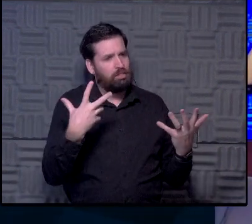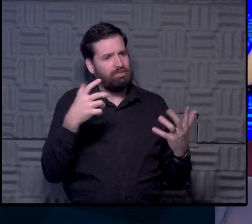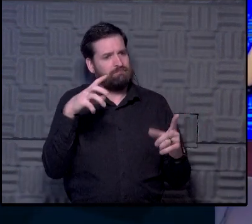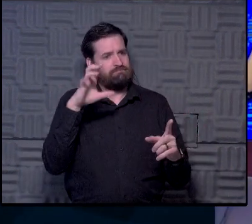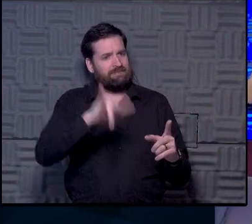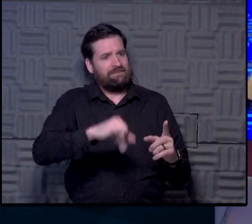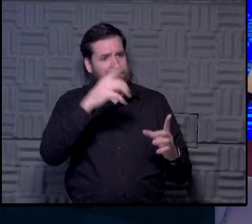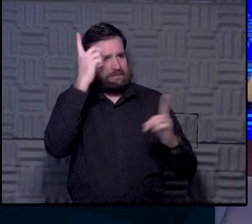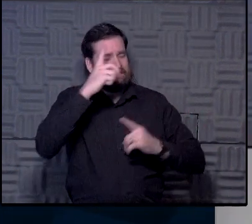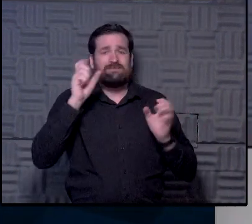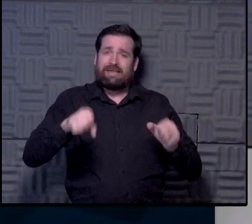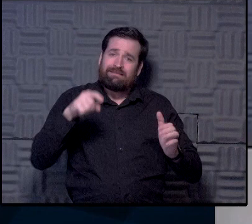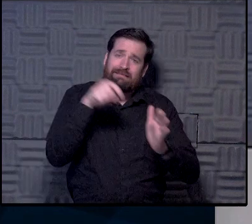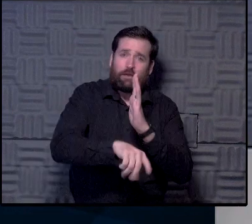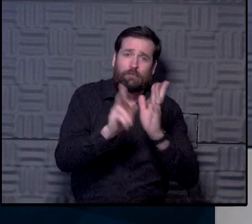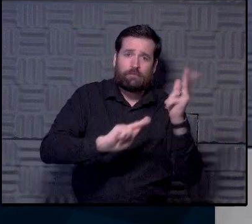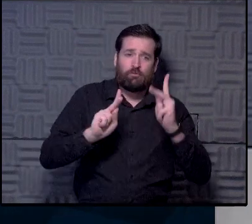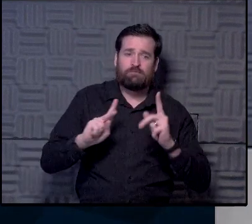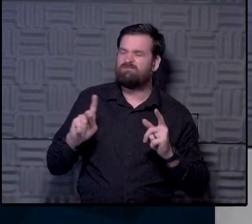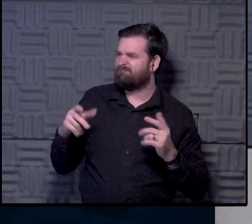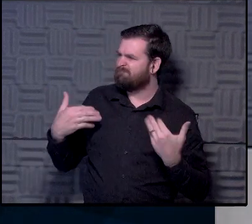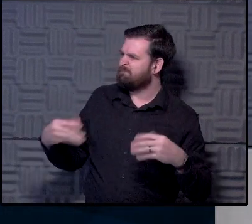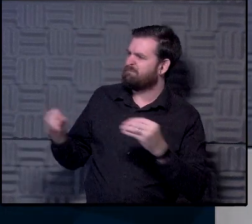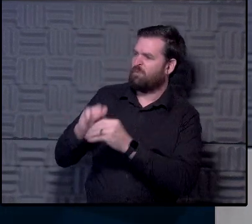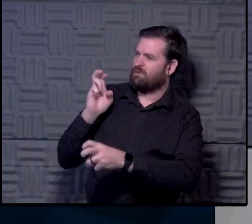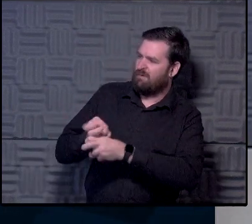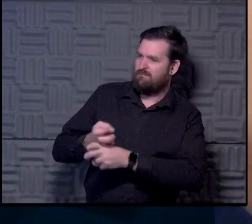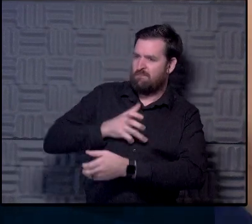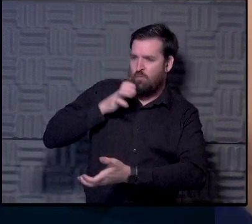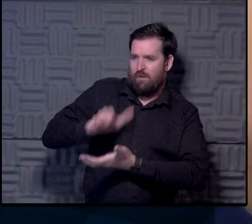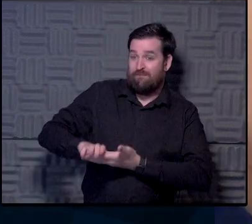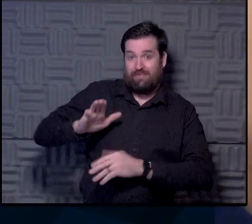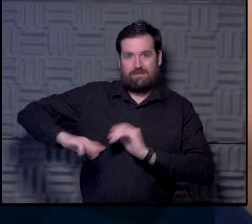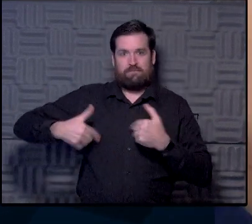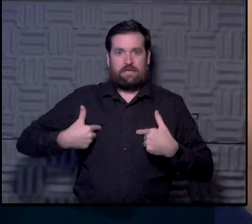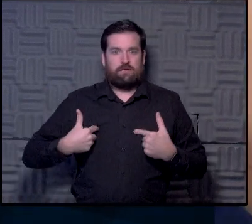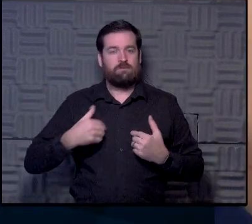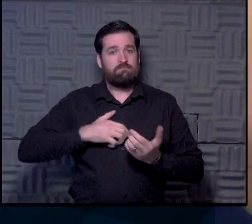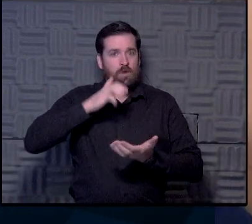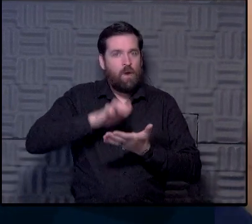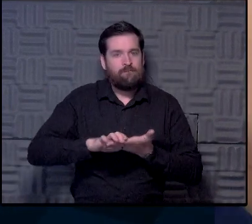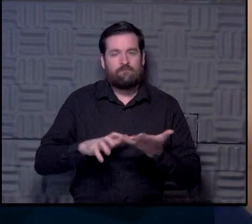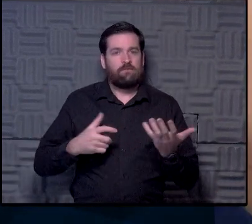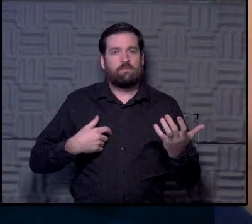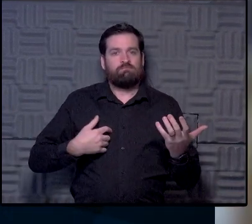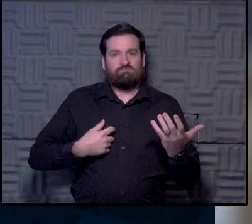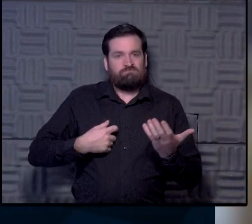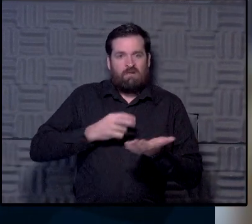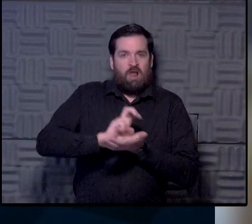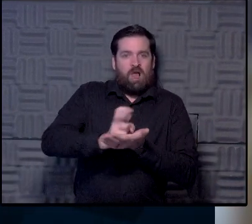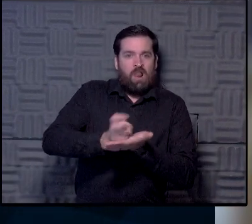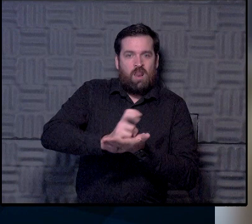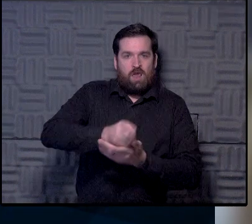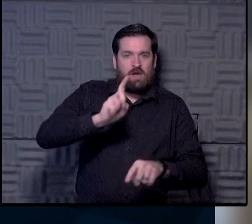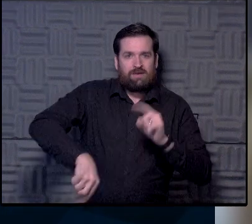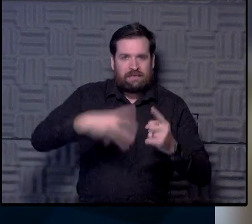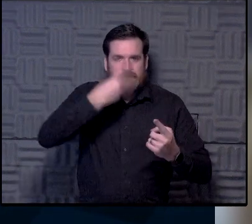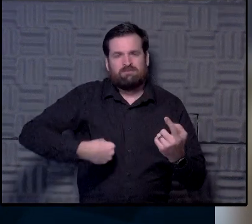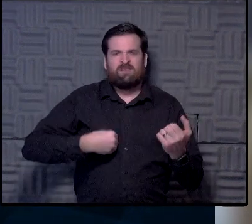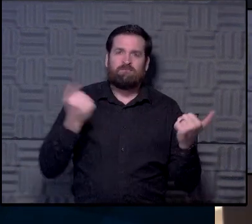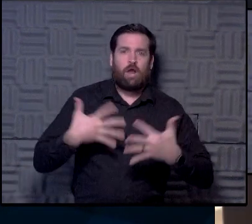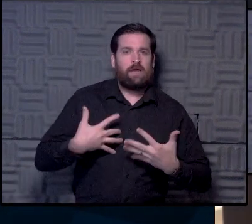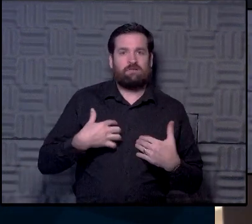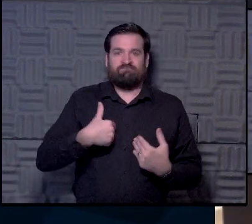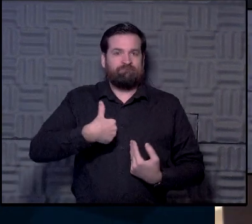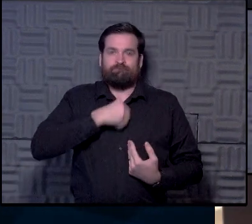that can kill some people. I think it's been harder on my wife than it's been on me. My wife wouldn't sleep at night because she was afraid I would stop